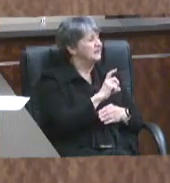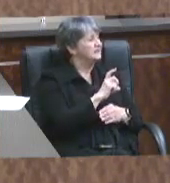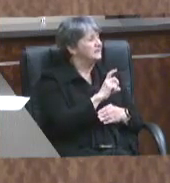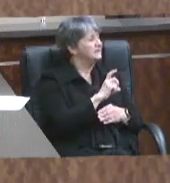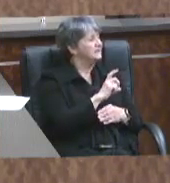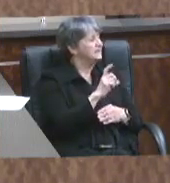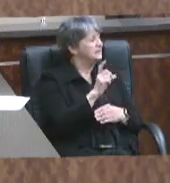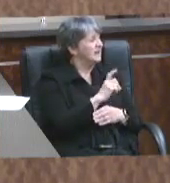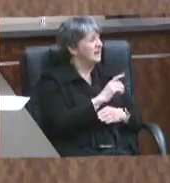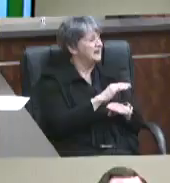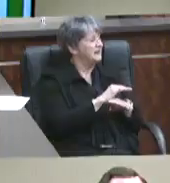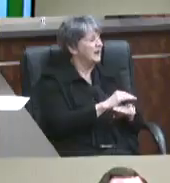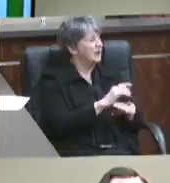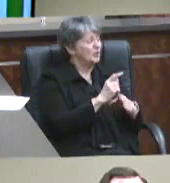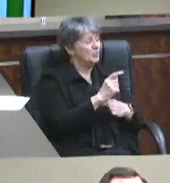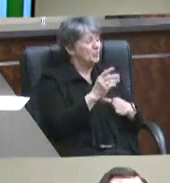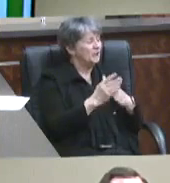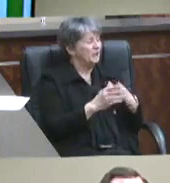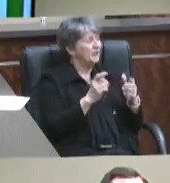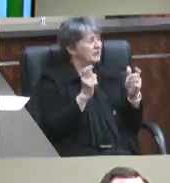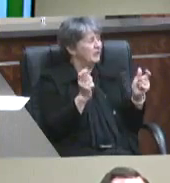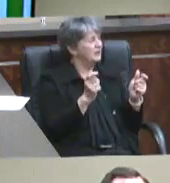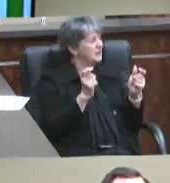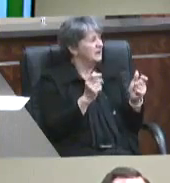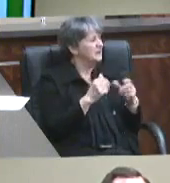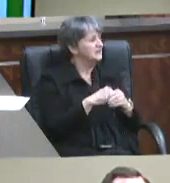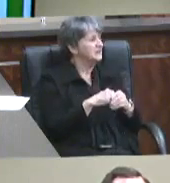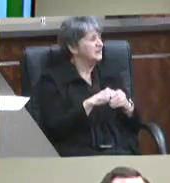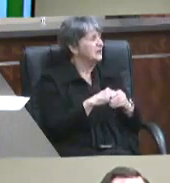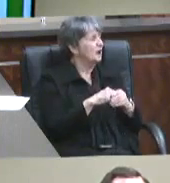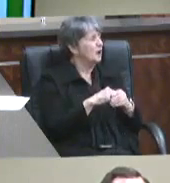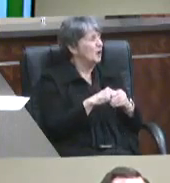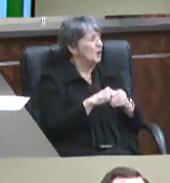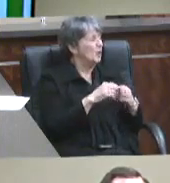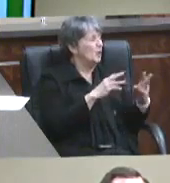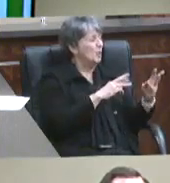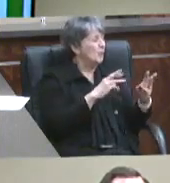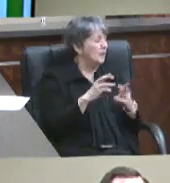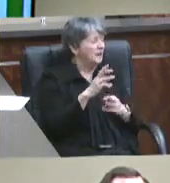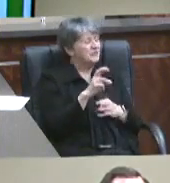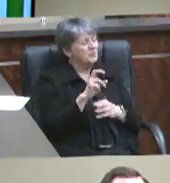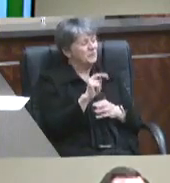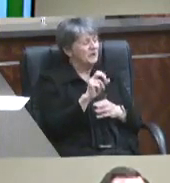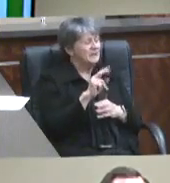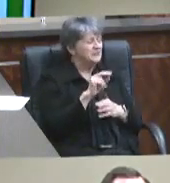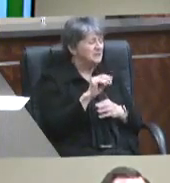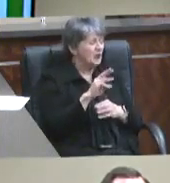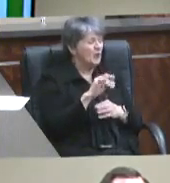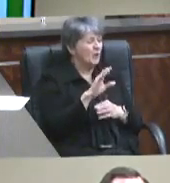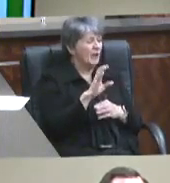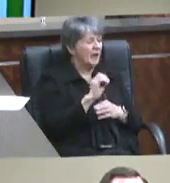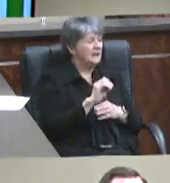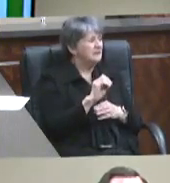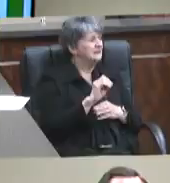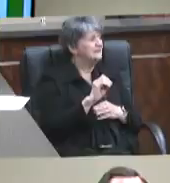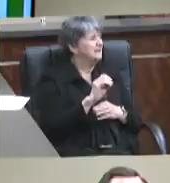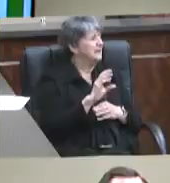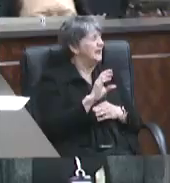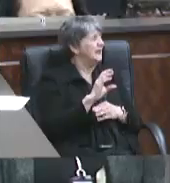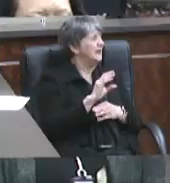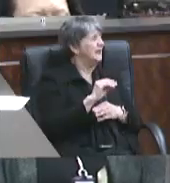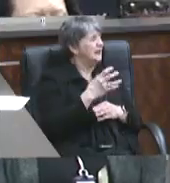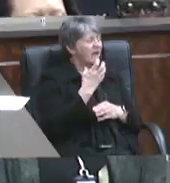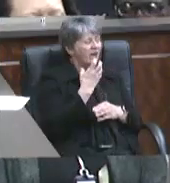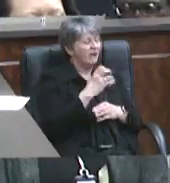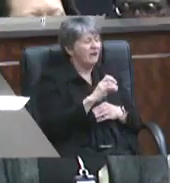Day, night, weekend, holidays, and the wind and the rain and the snow and the ice and the blistering heat of 4th of July,